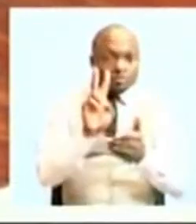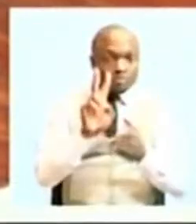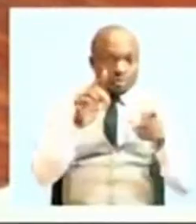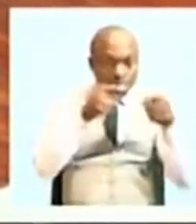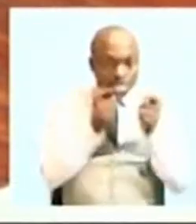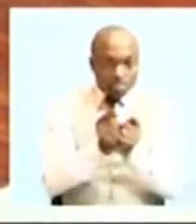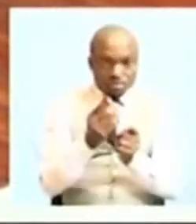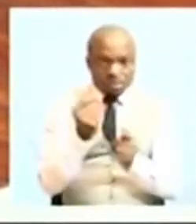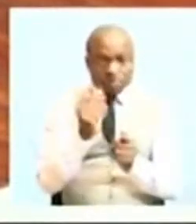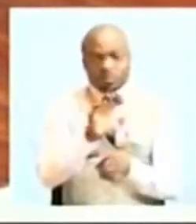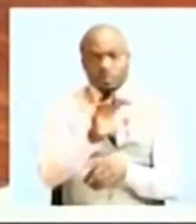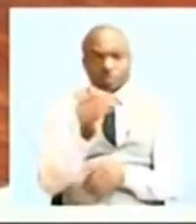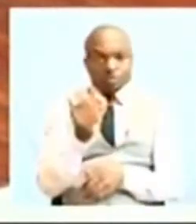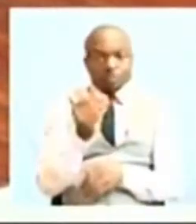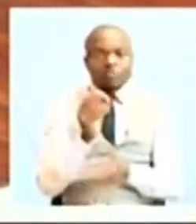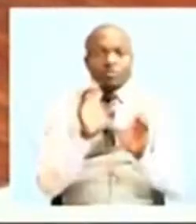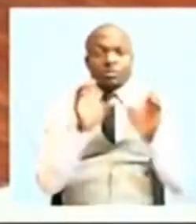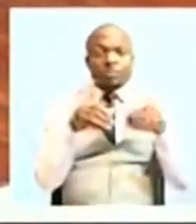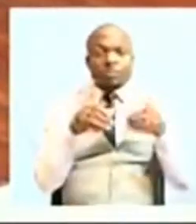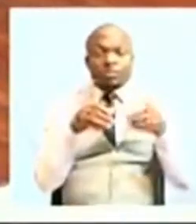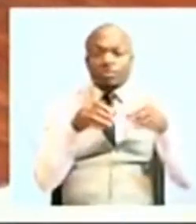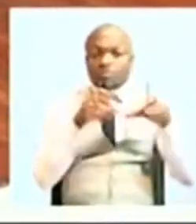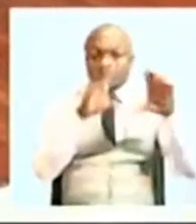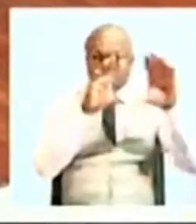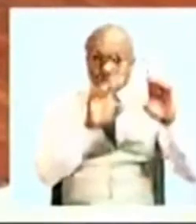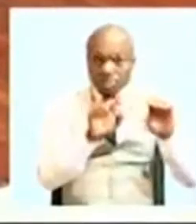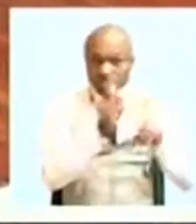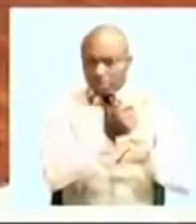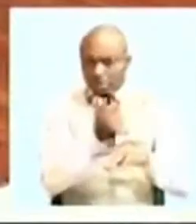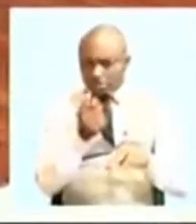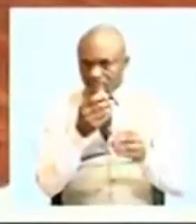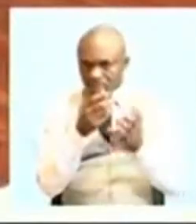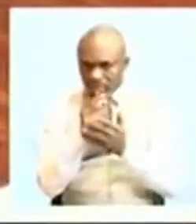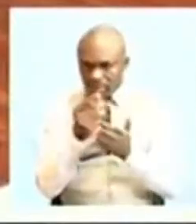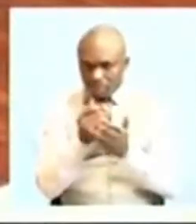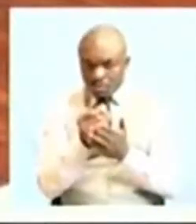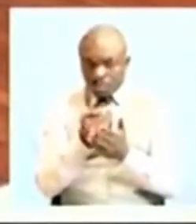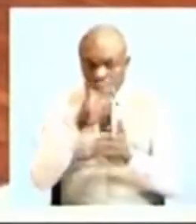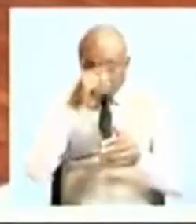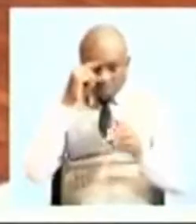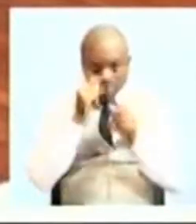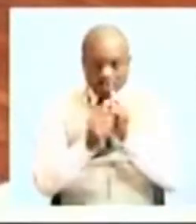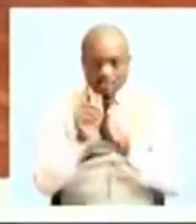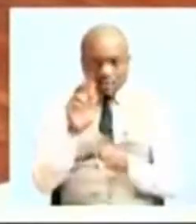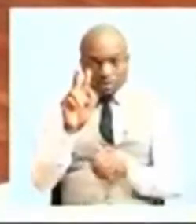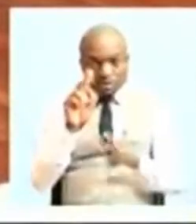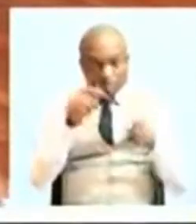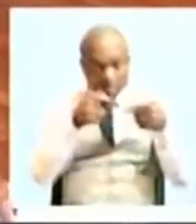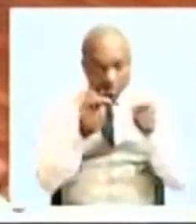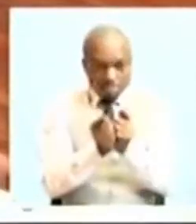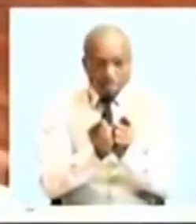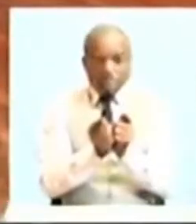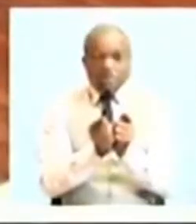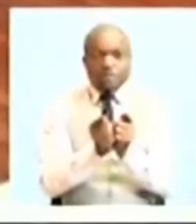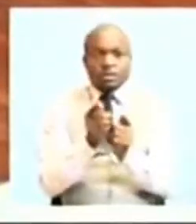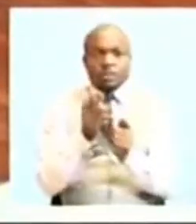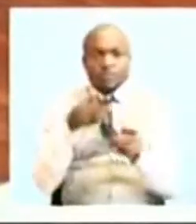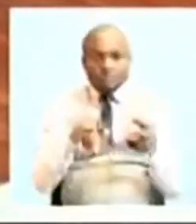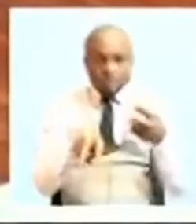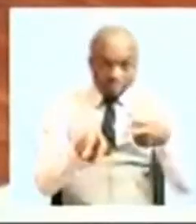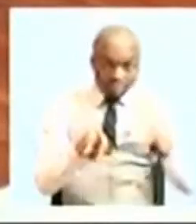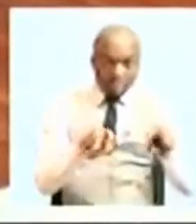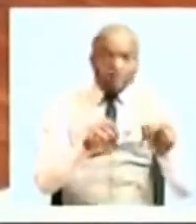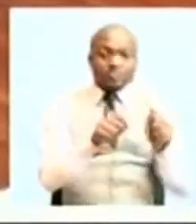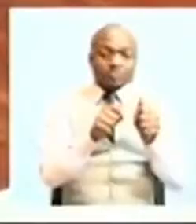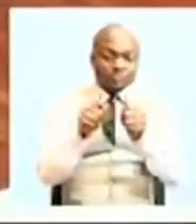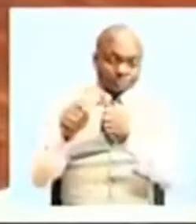money bouncing back into the council account, while the other amount was as a result of 2 clubs which were duplicated.